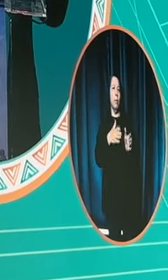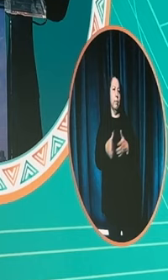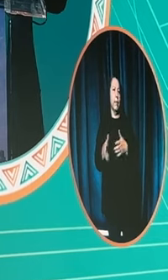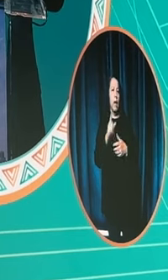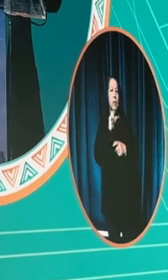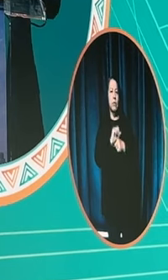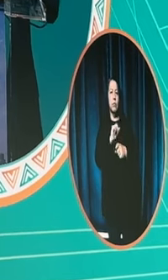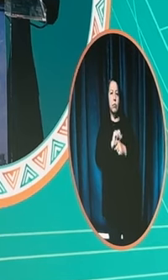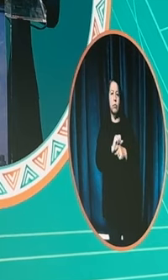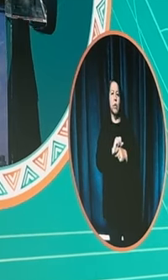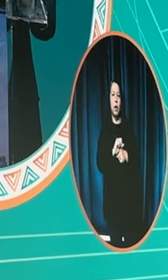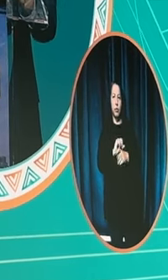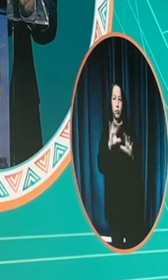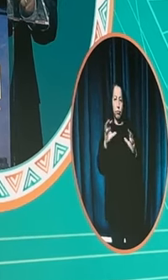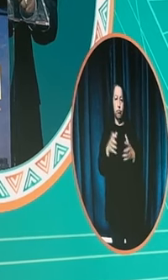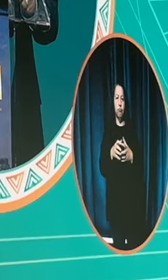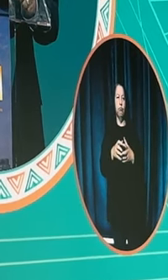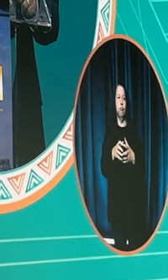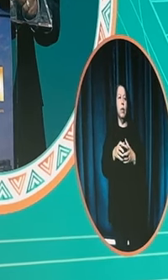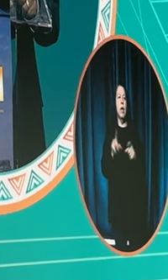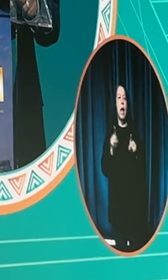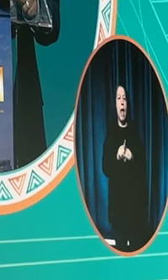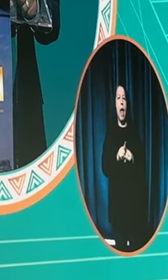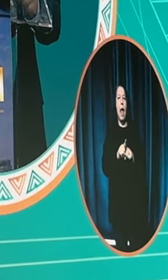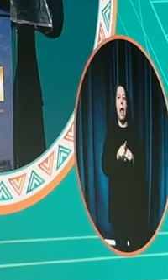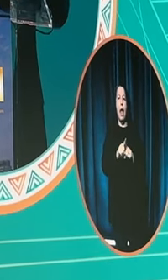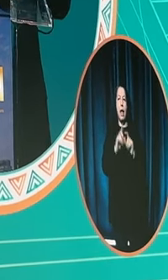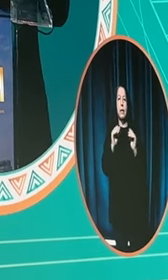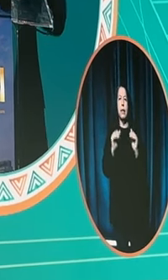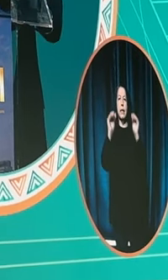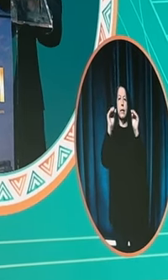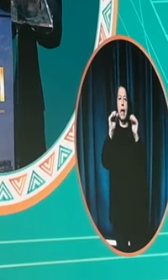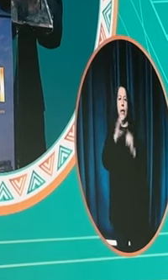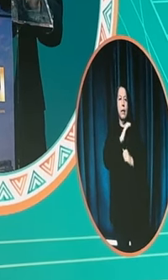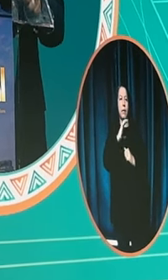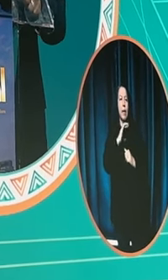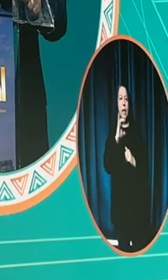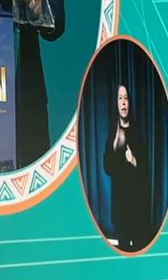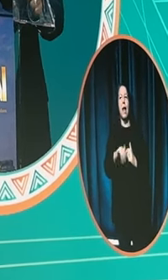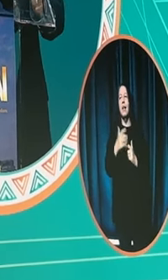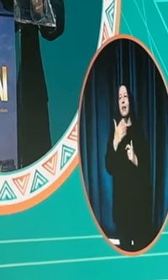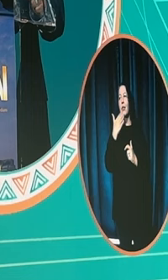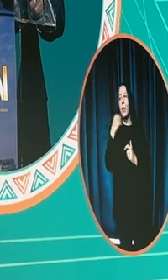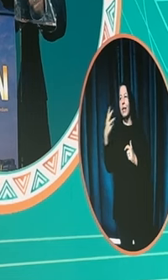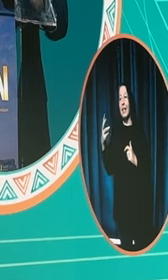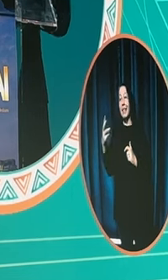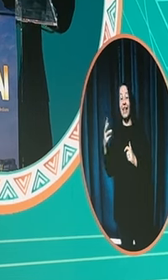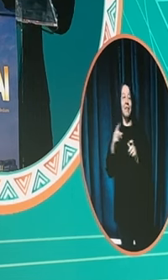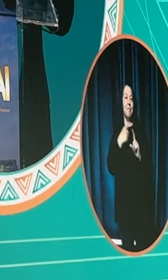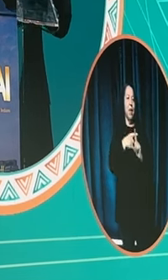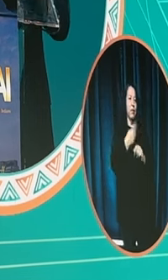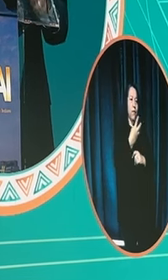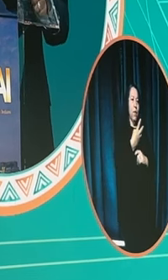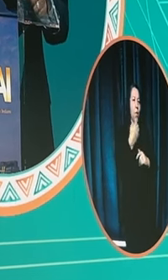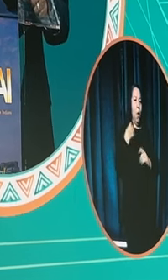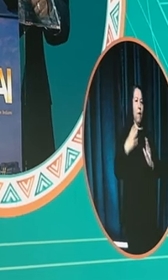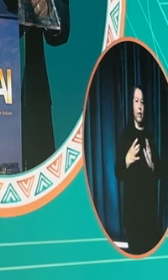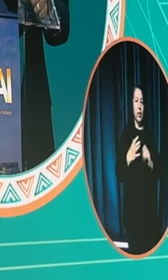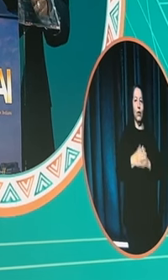is to convene then as an executive committee, that's the Sweet 16 plus four officers, and continue that